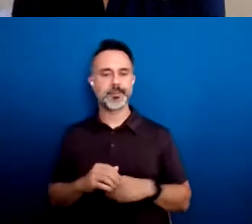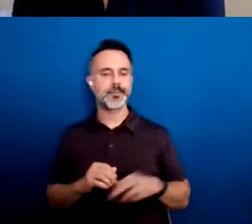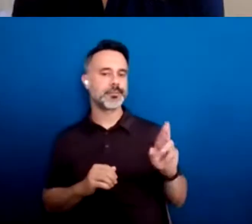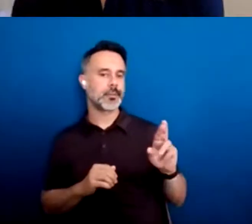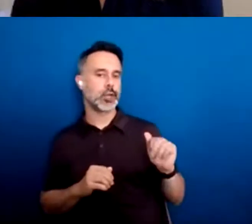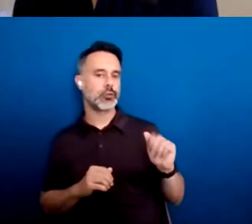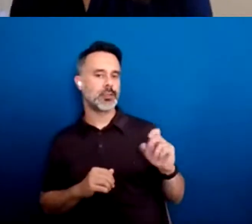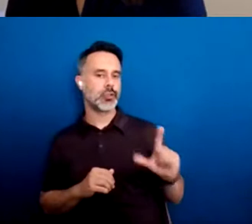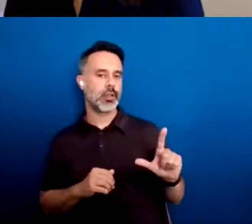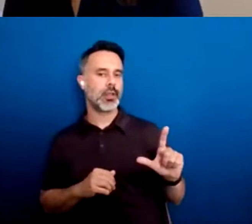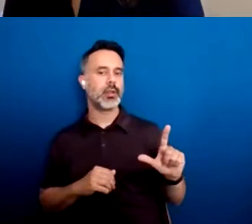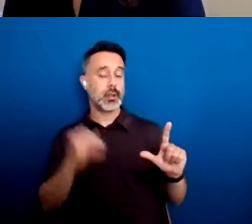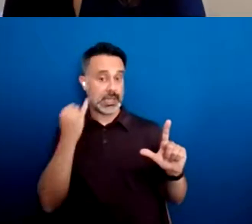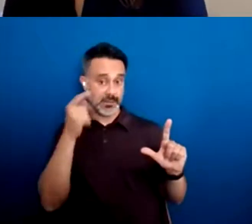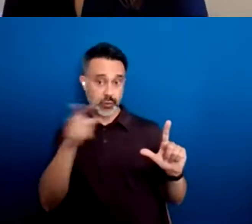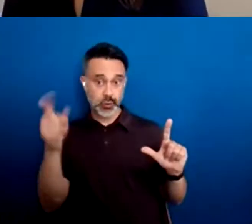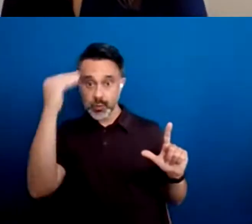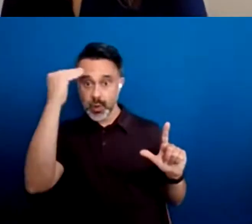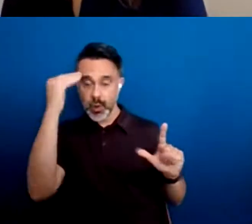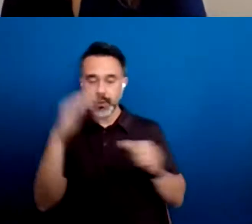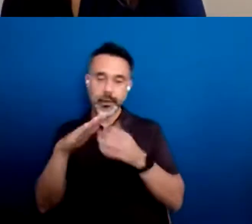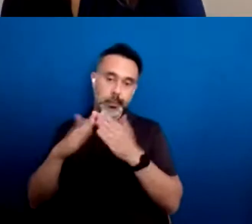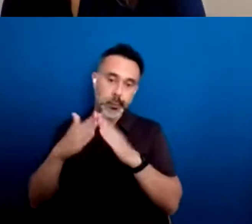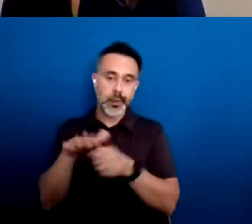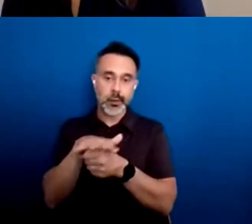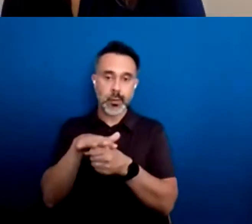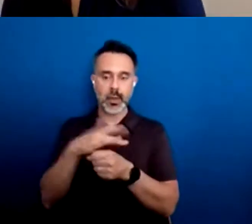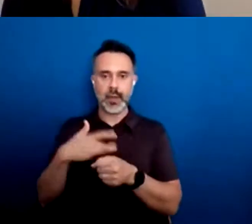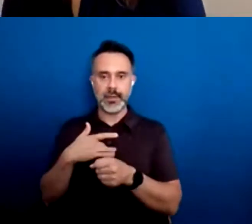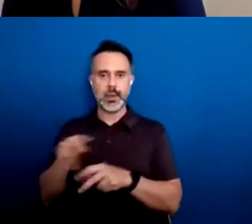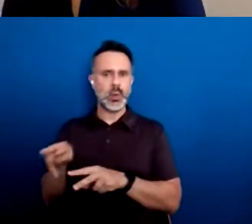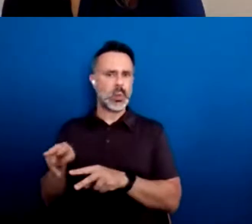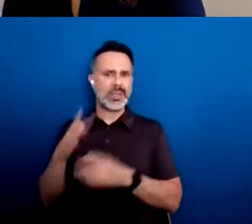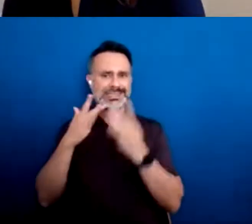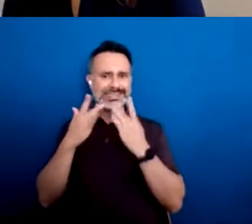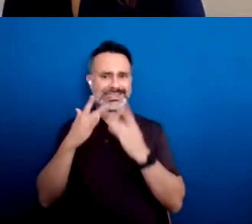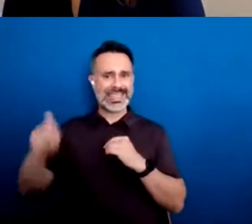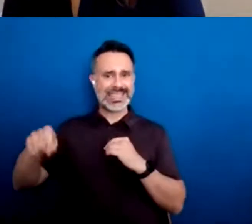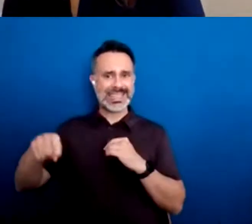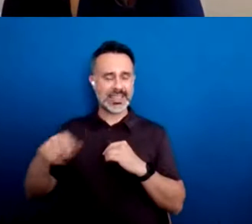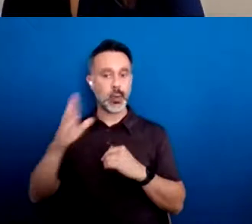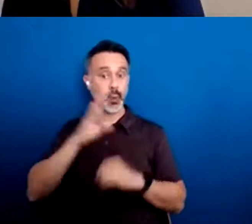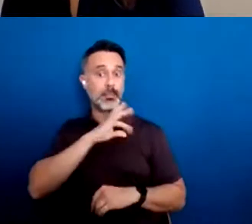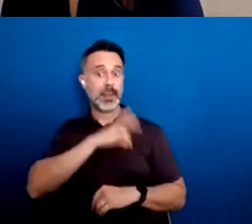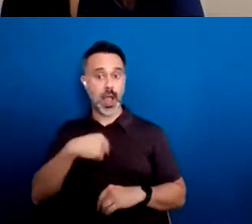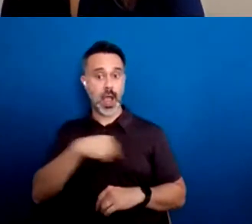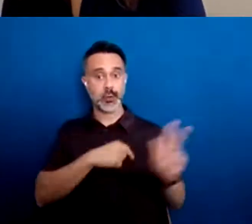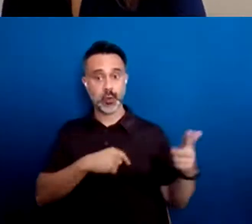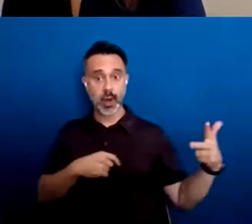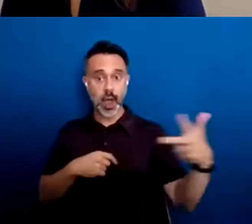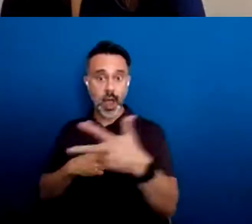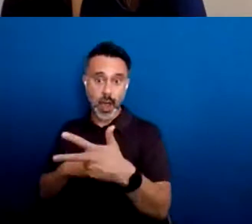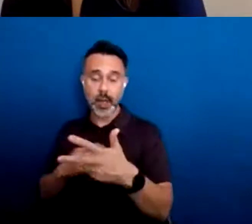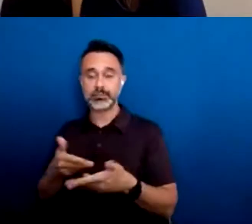if you know of a community or a neighborhood that you think is lacking or would benefit from us coming, please let us know. We have a